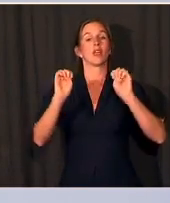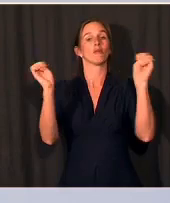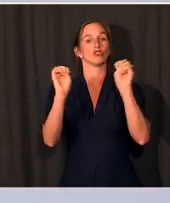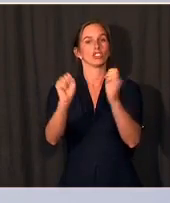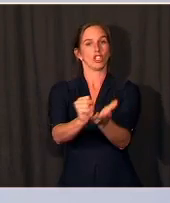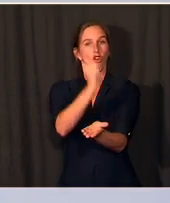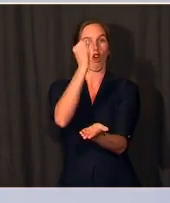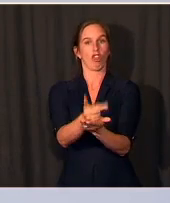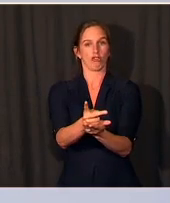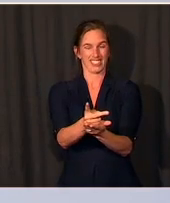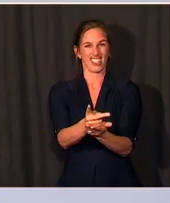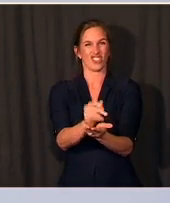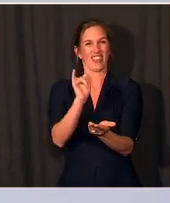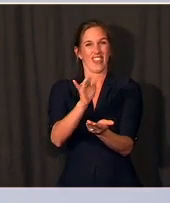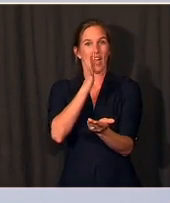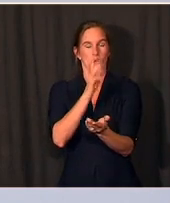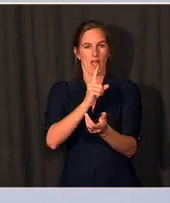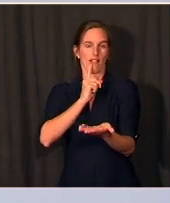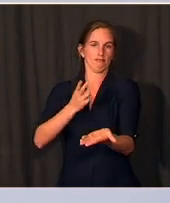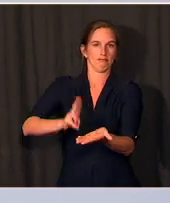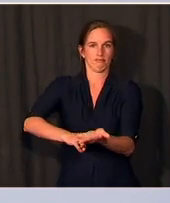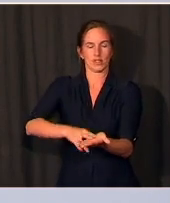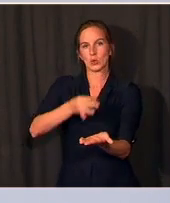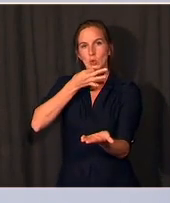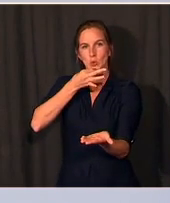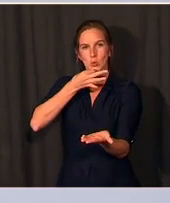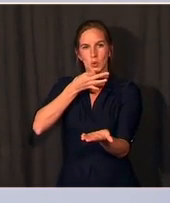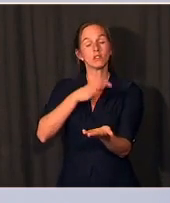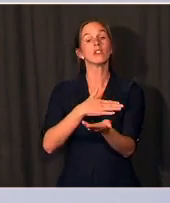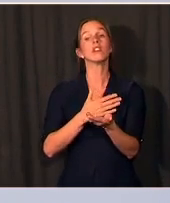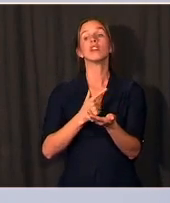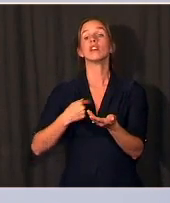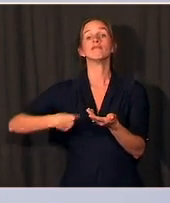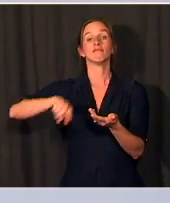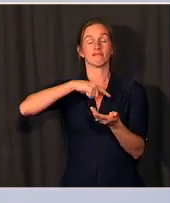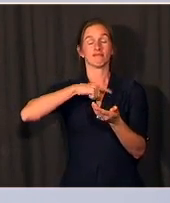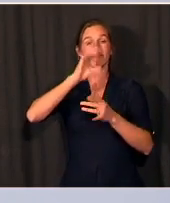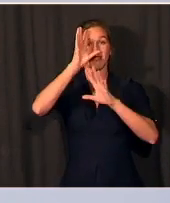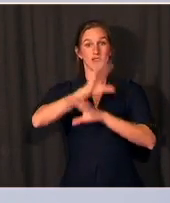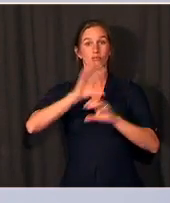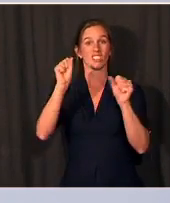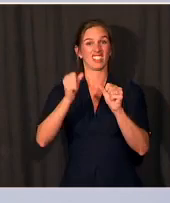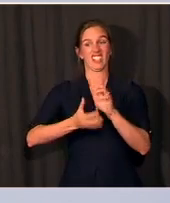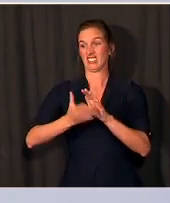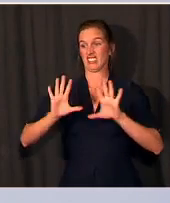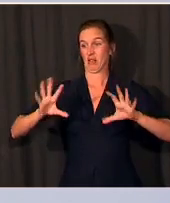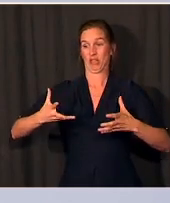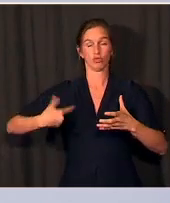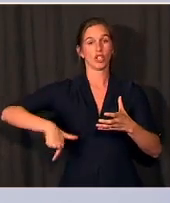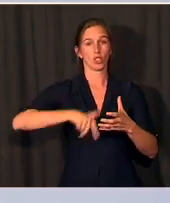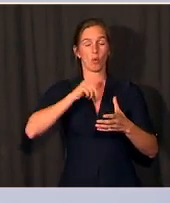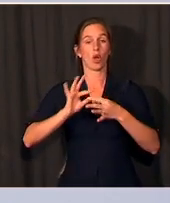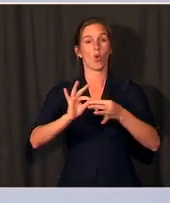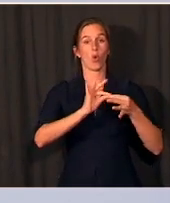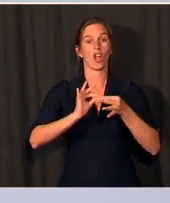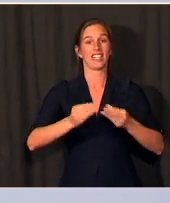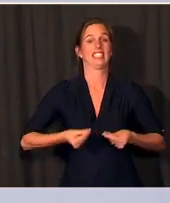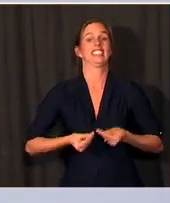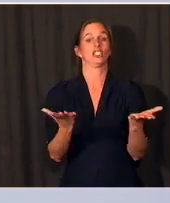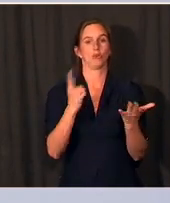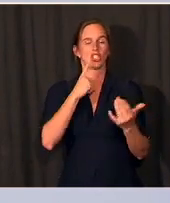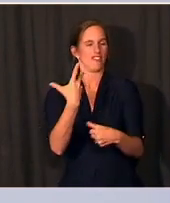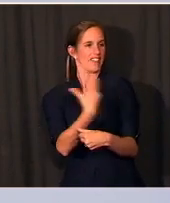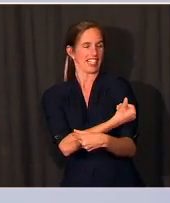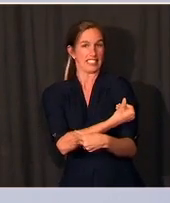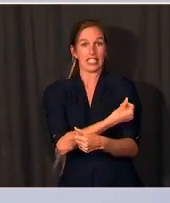soon, and my administration will then coordinate the distribution of the vaccine, and it will be approved.